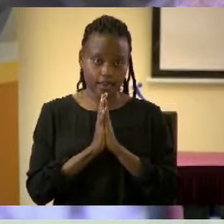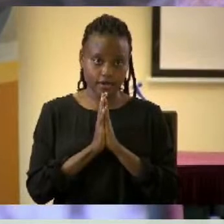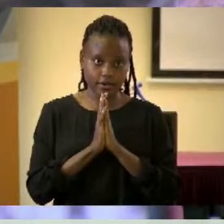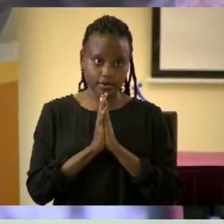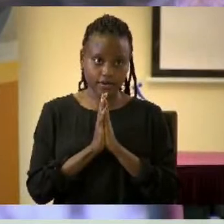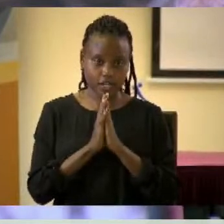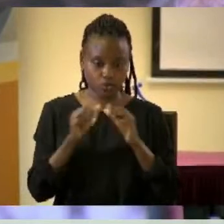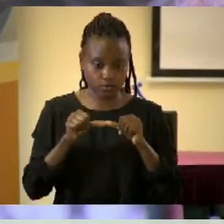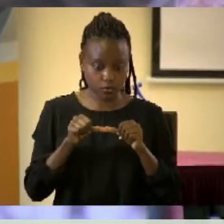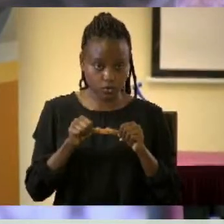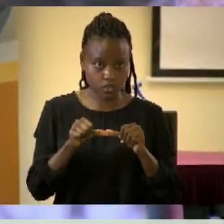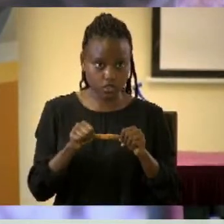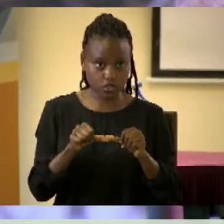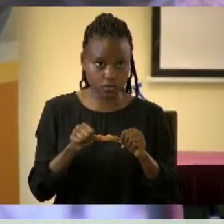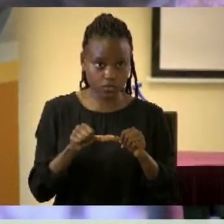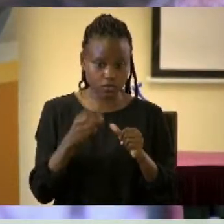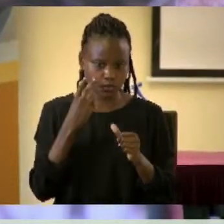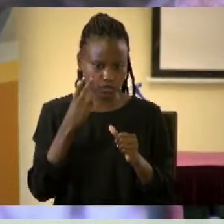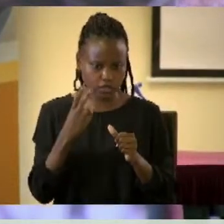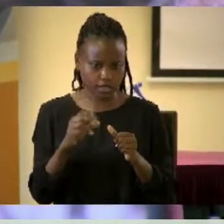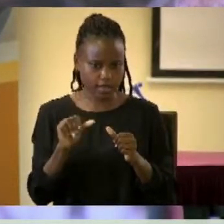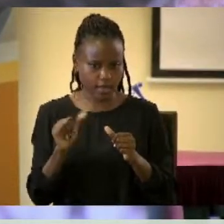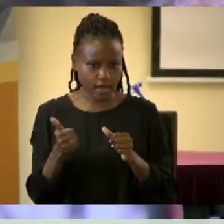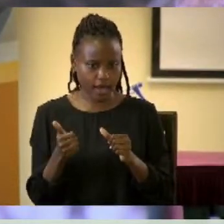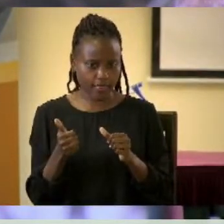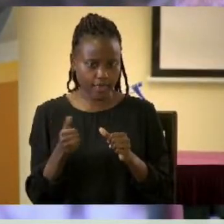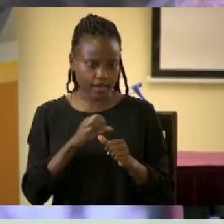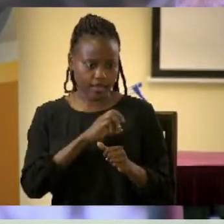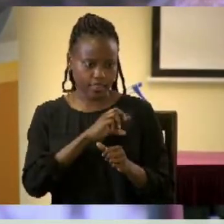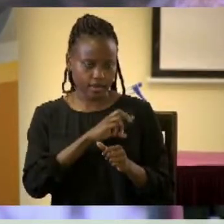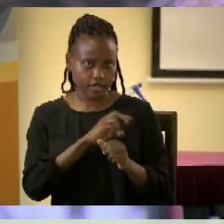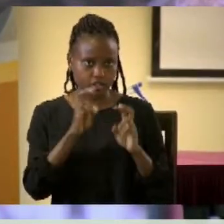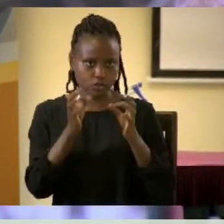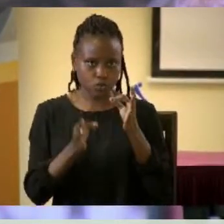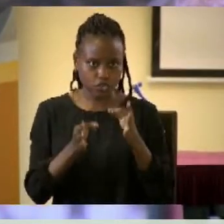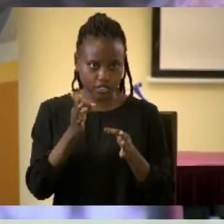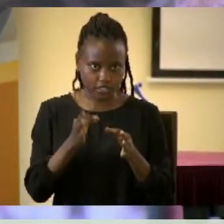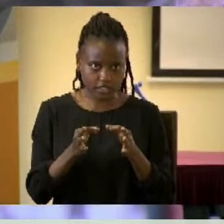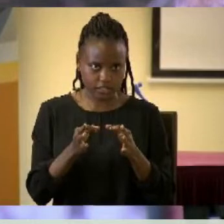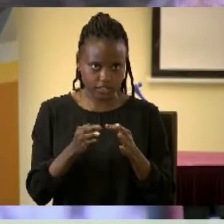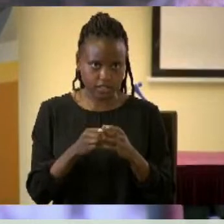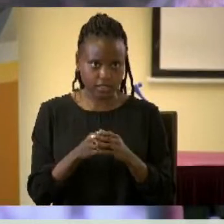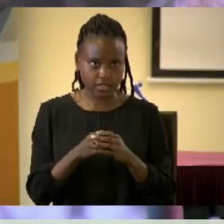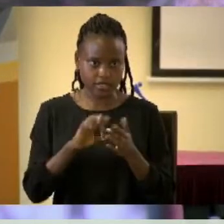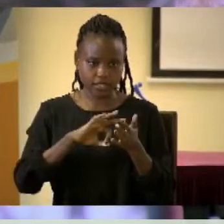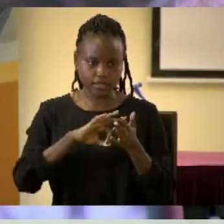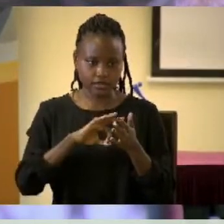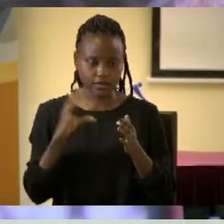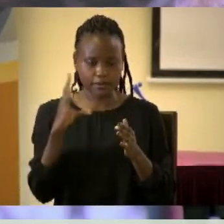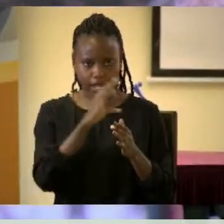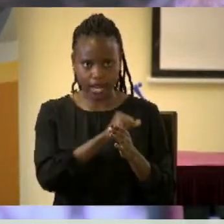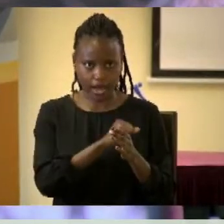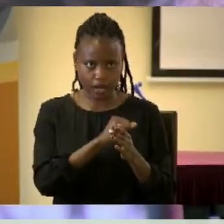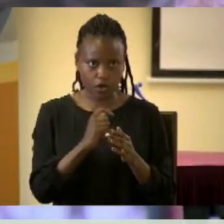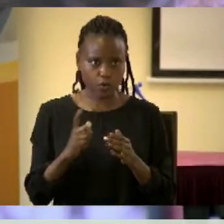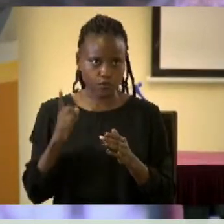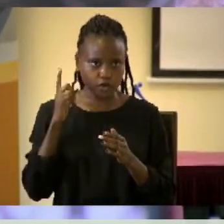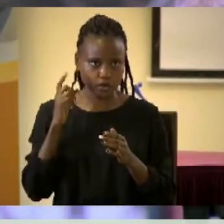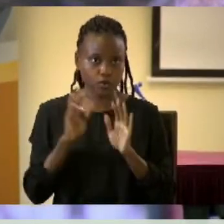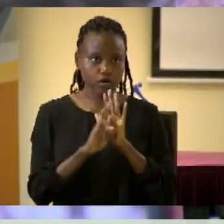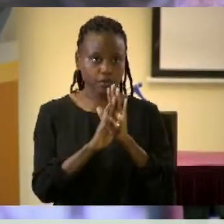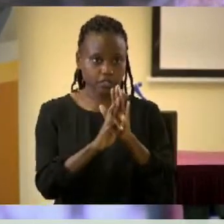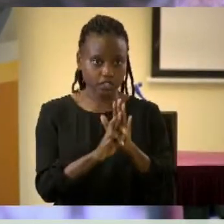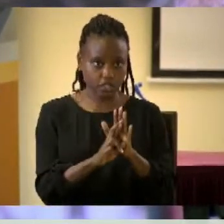go along, we realize that one of the threats to access to justice is lack of legal information or representation,